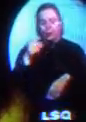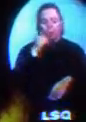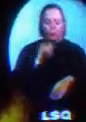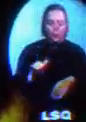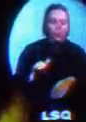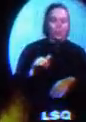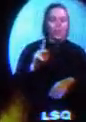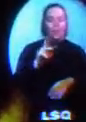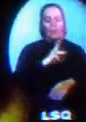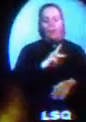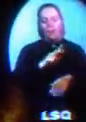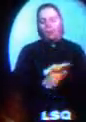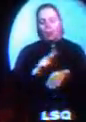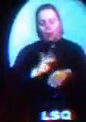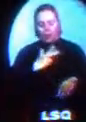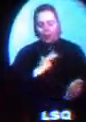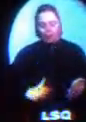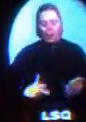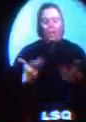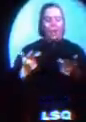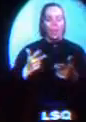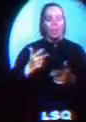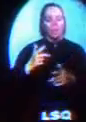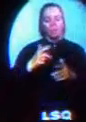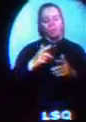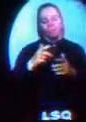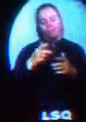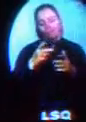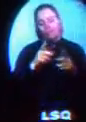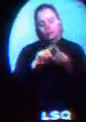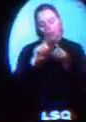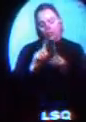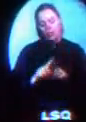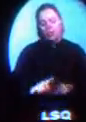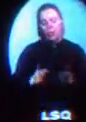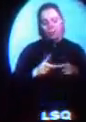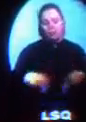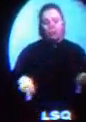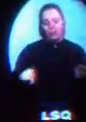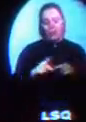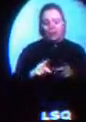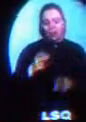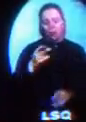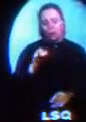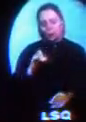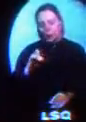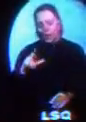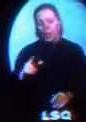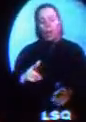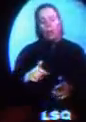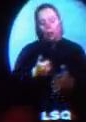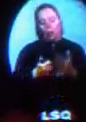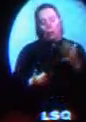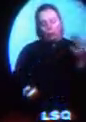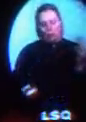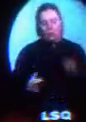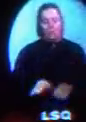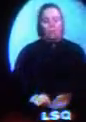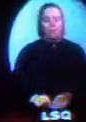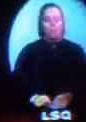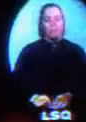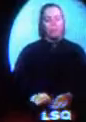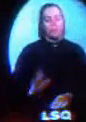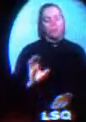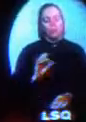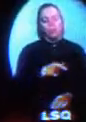countries: Norway, Sweden, Belgium, Denmark, Finland, Hungary, the Netherlands, New Zealand, Portugal, and